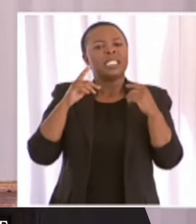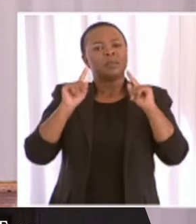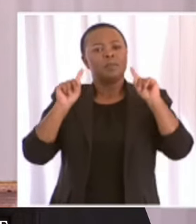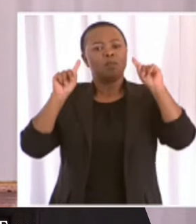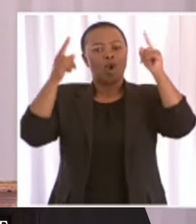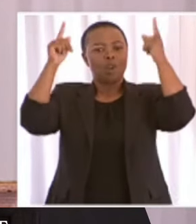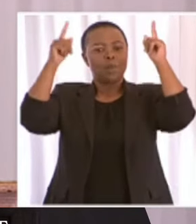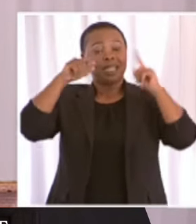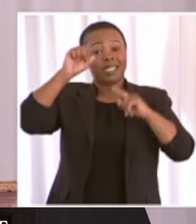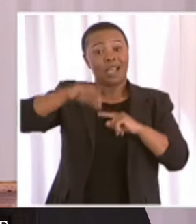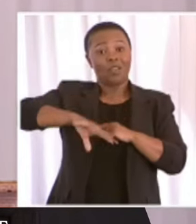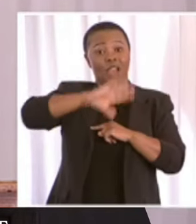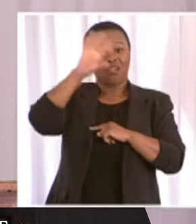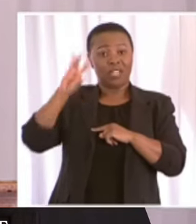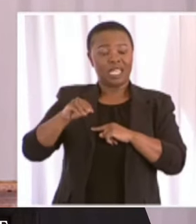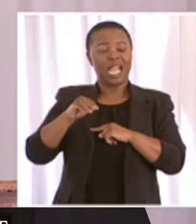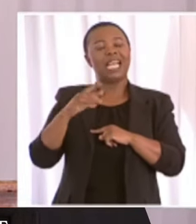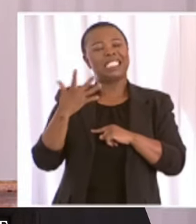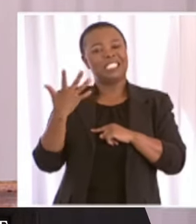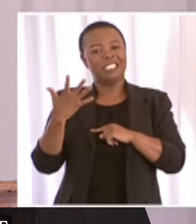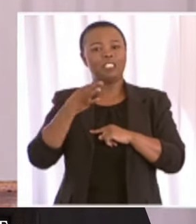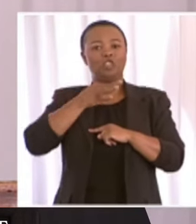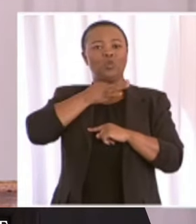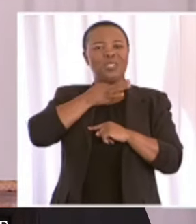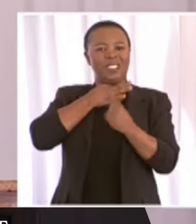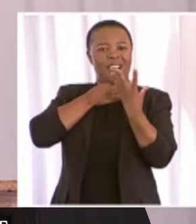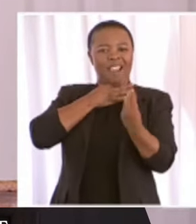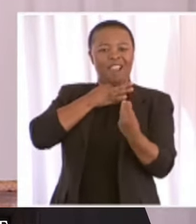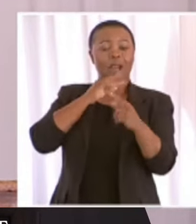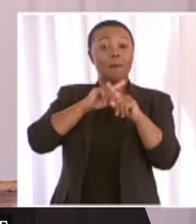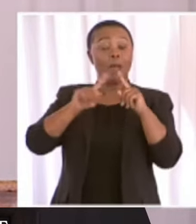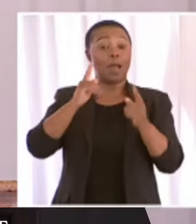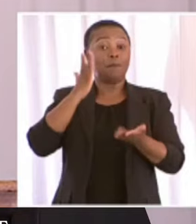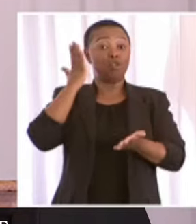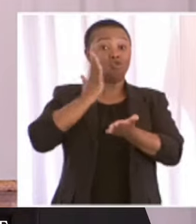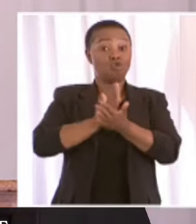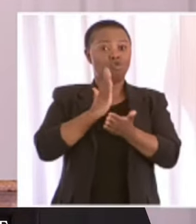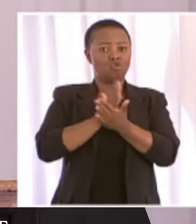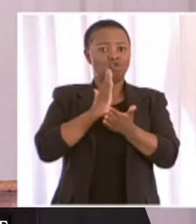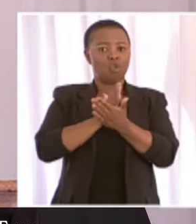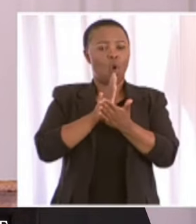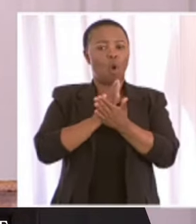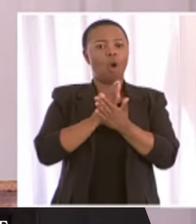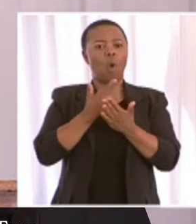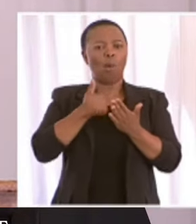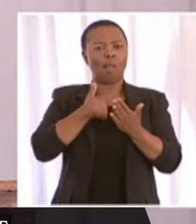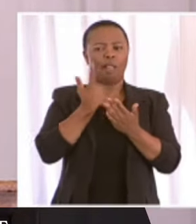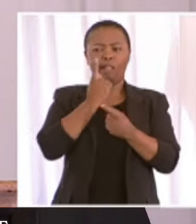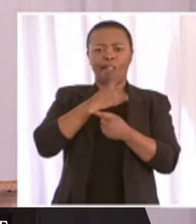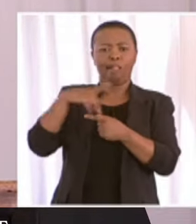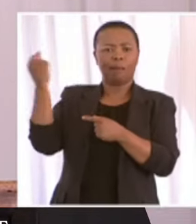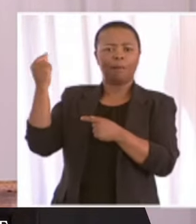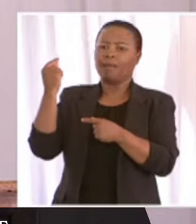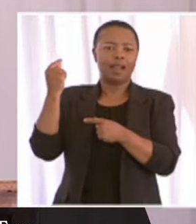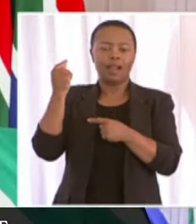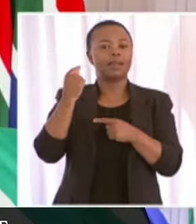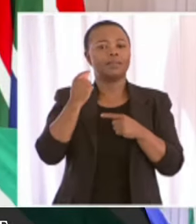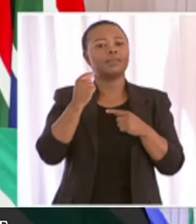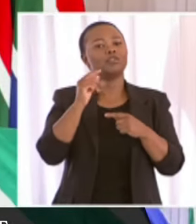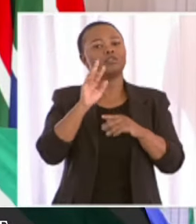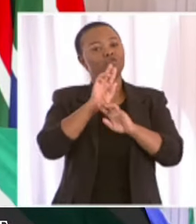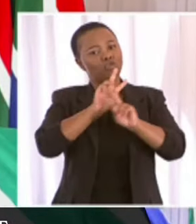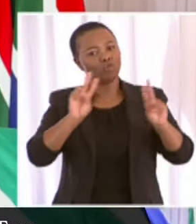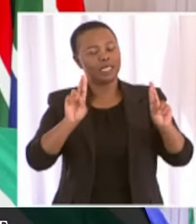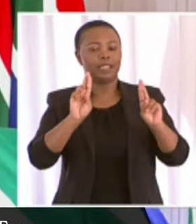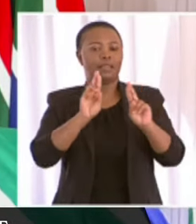South Africa may be under threat, be assured, betrayal is not an option. Lala Ngxolo.